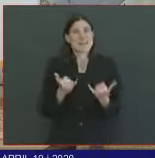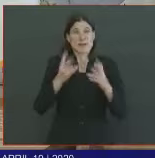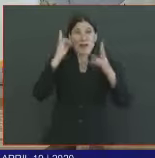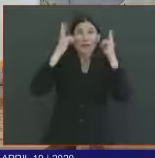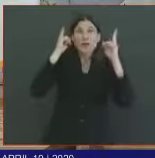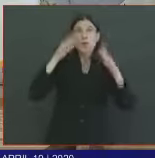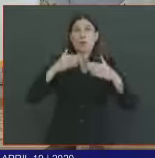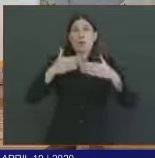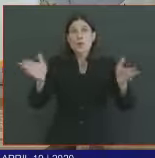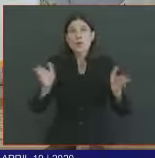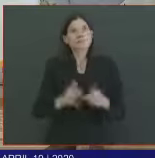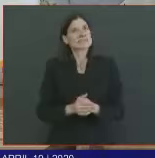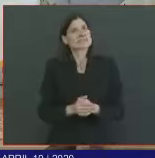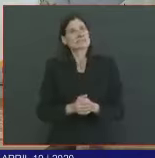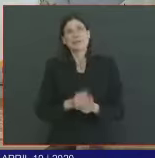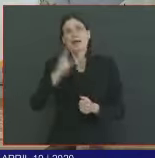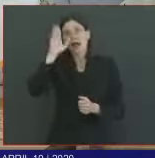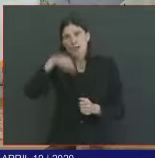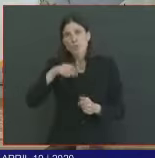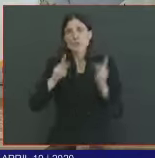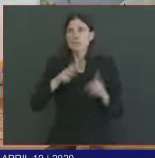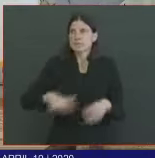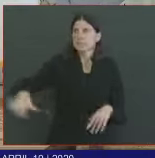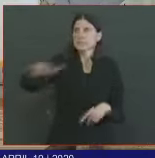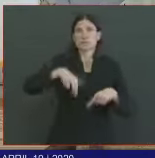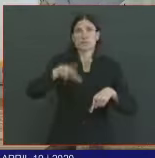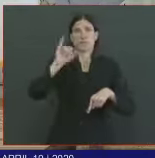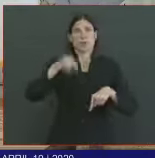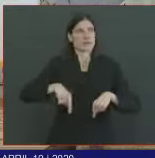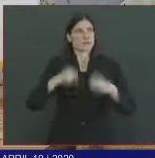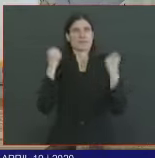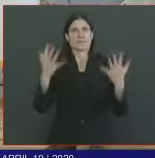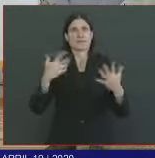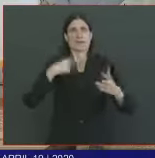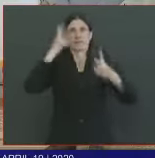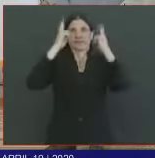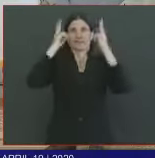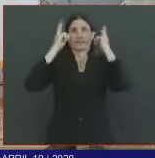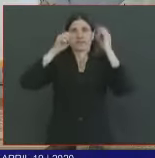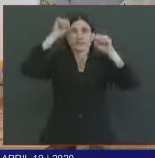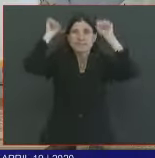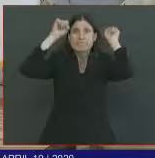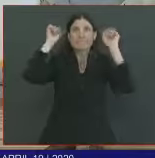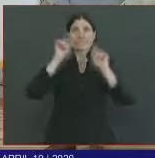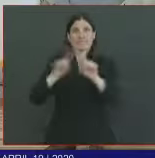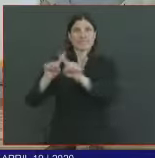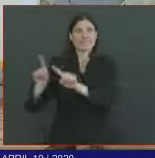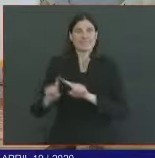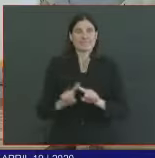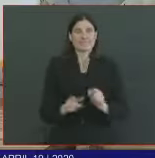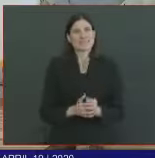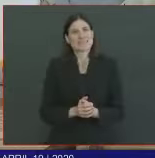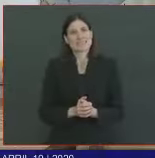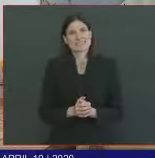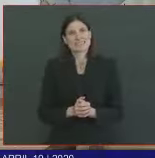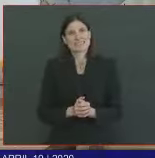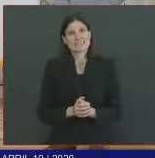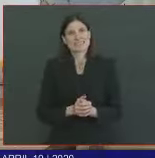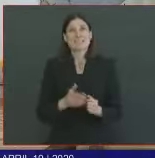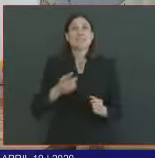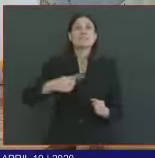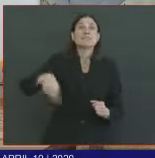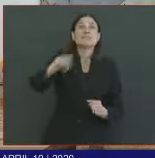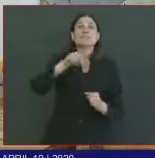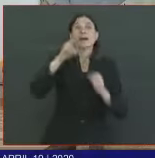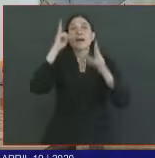Rhode Island. Only good news is just a reminder, I still hear confusion, hairdressers, barbers,